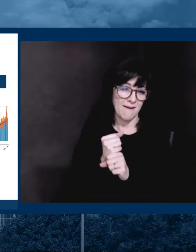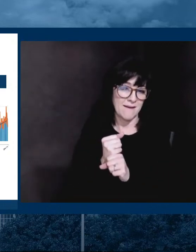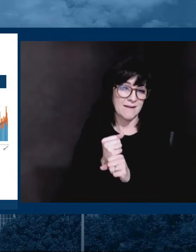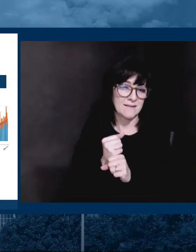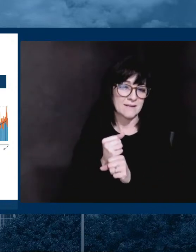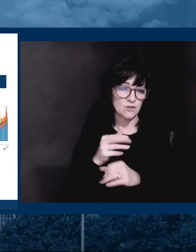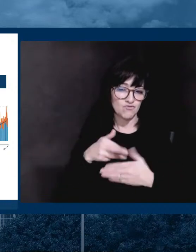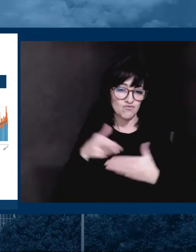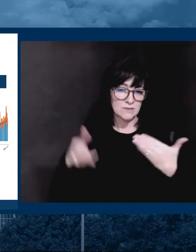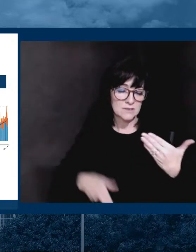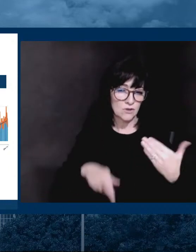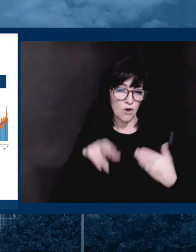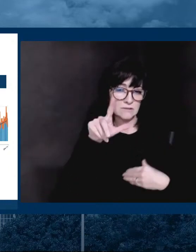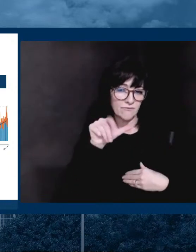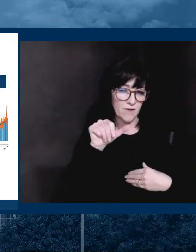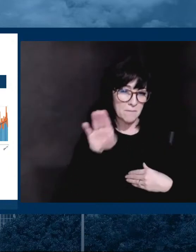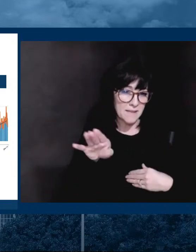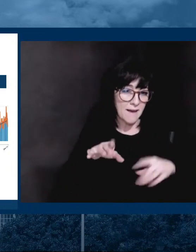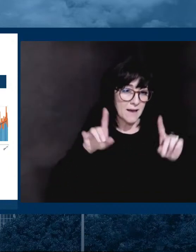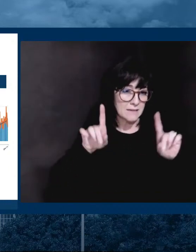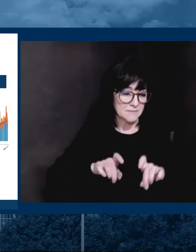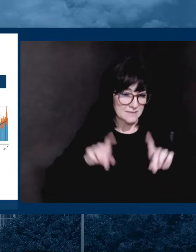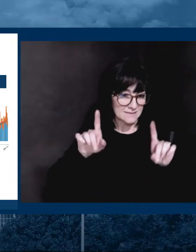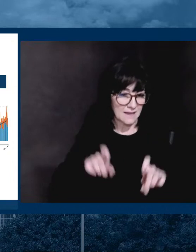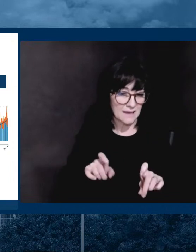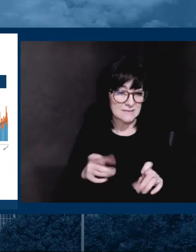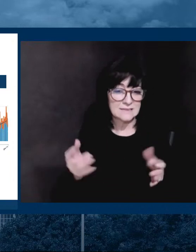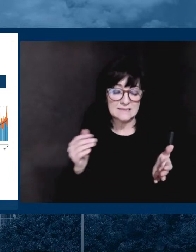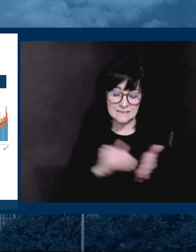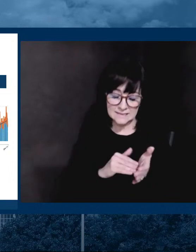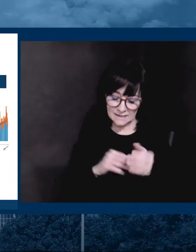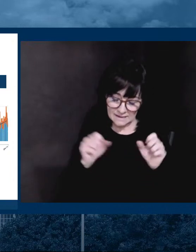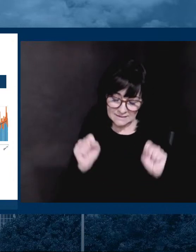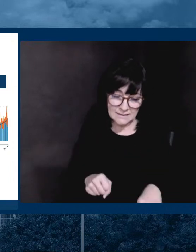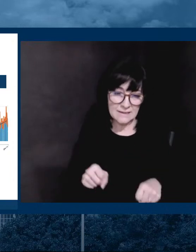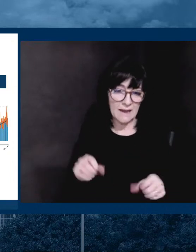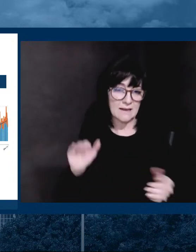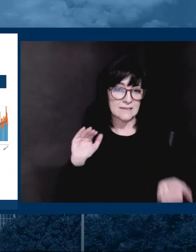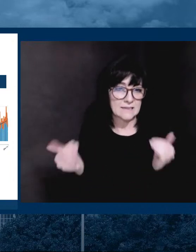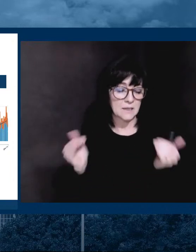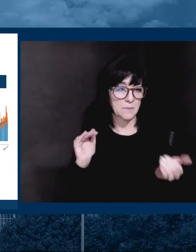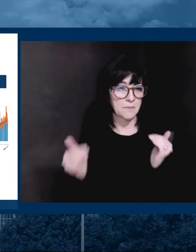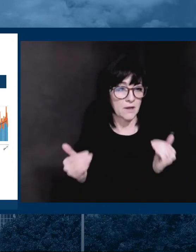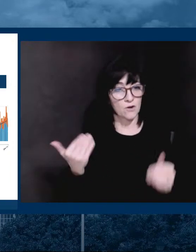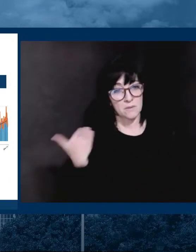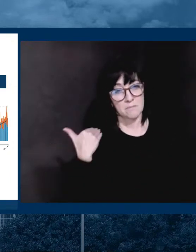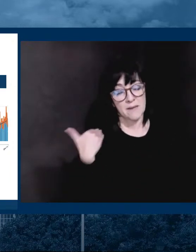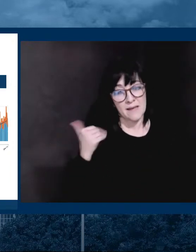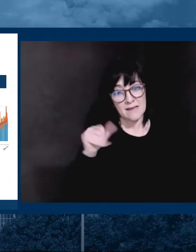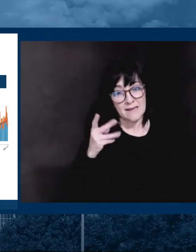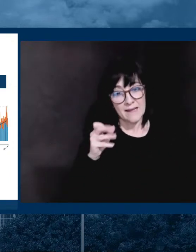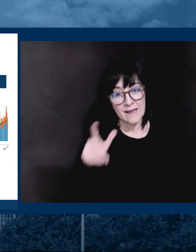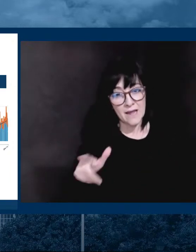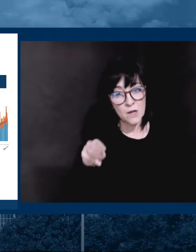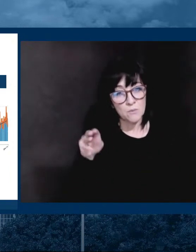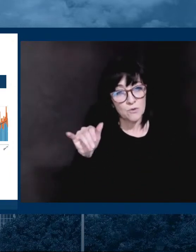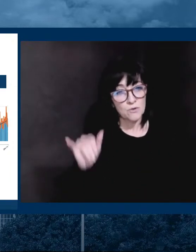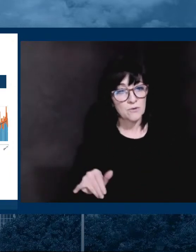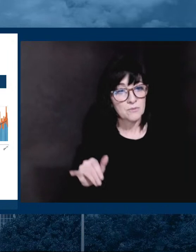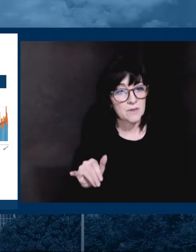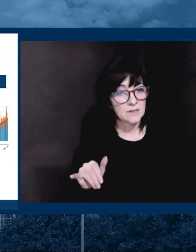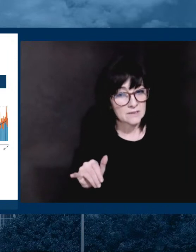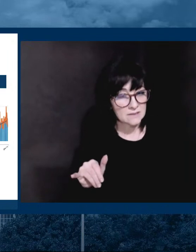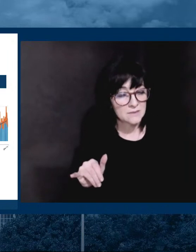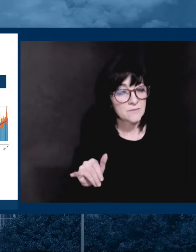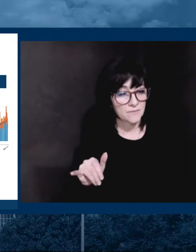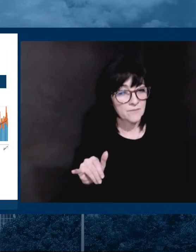day and smaller numbers. But again, you can compare back in April, May. You can see those in the